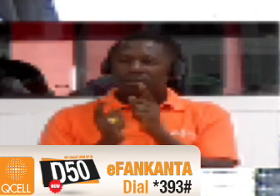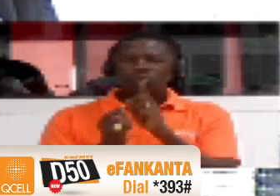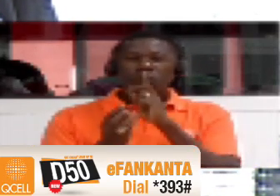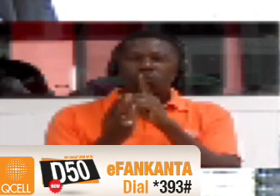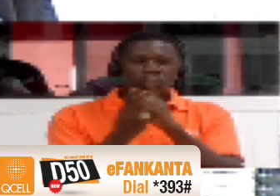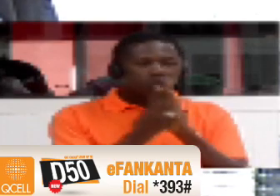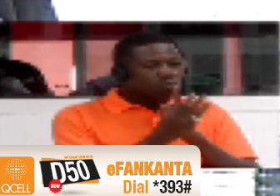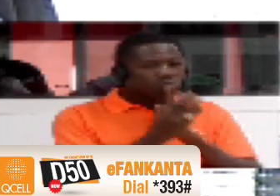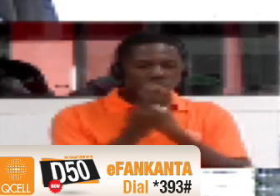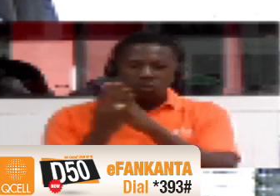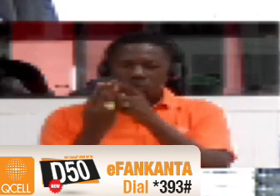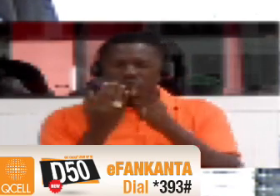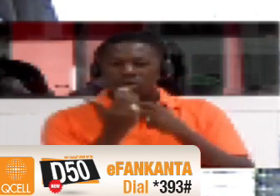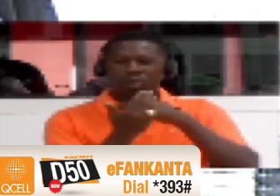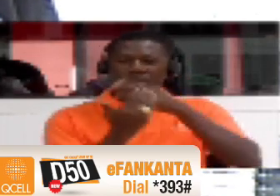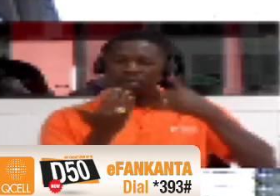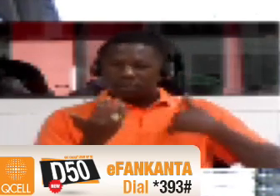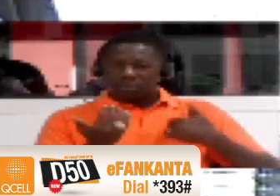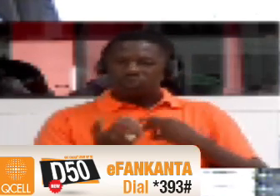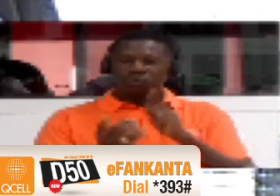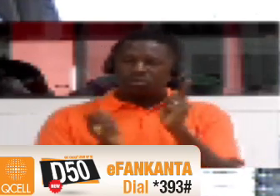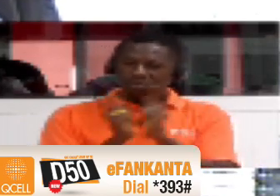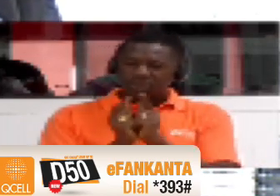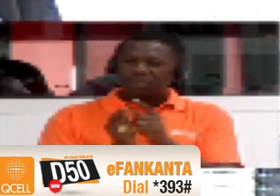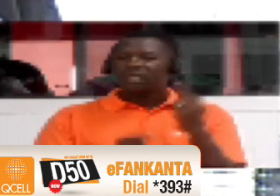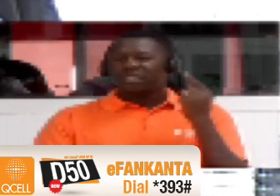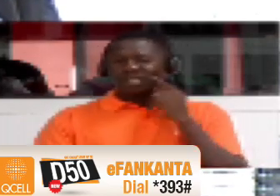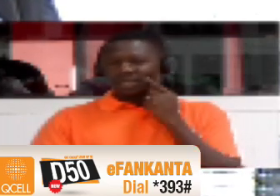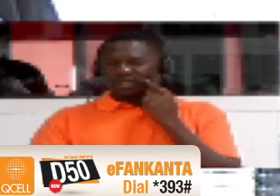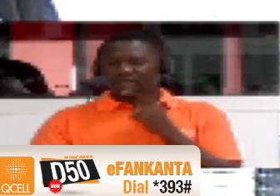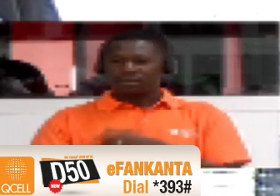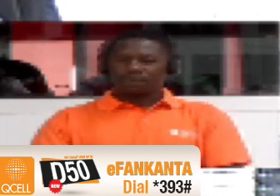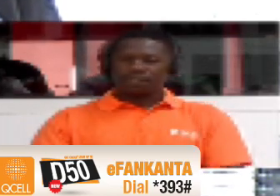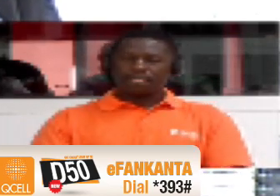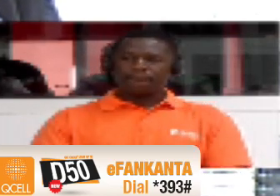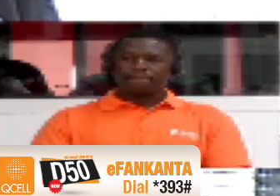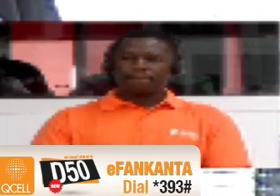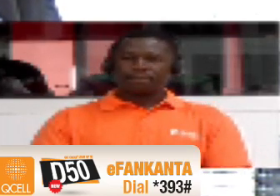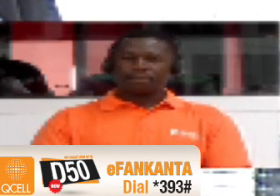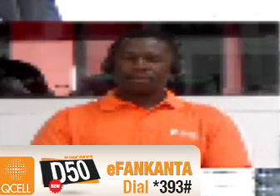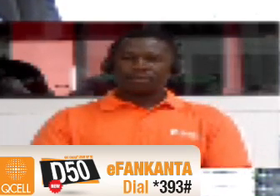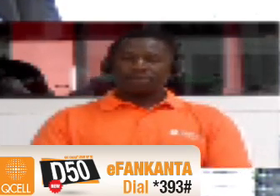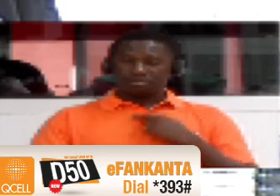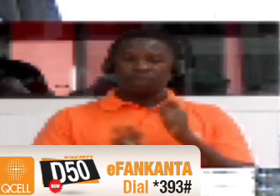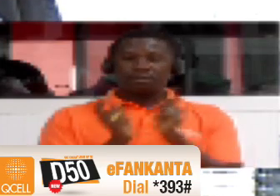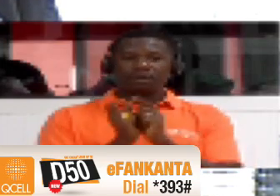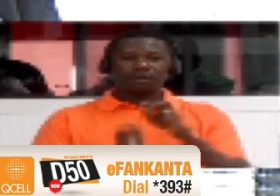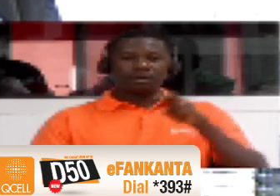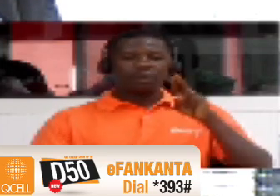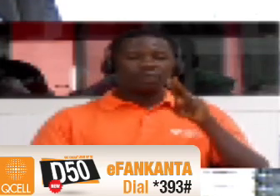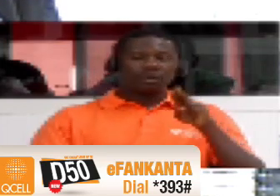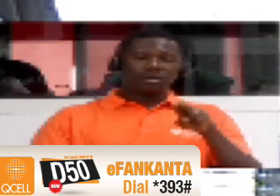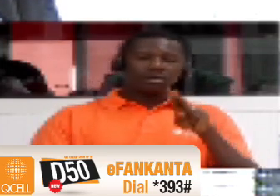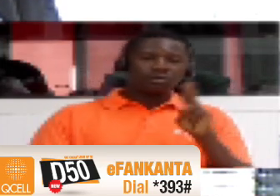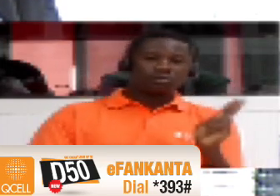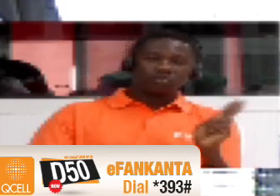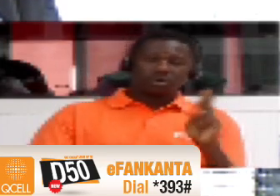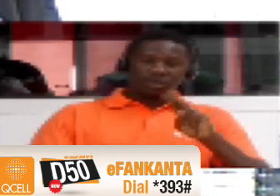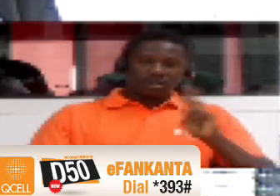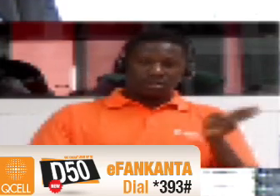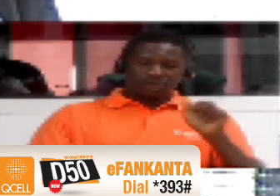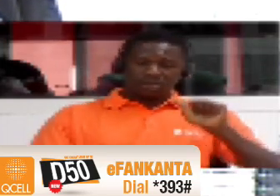wulun wulungola ye juma nin juma nyol le taraje wodinkiral. Anwa baji taraje le. I found Noah Badjie